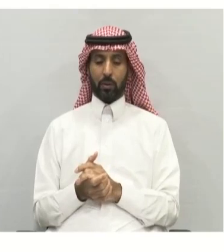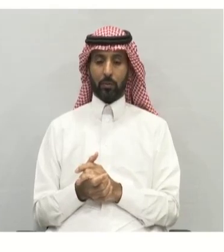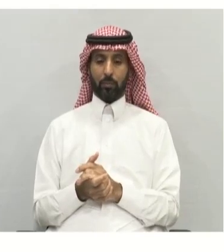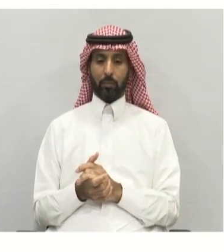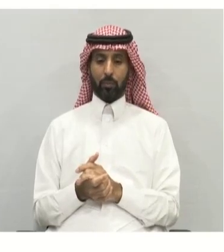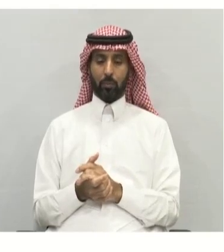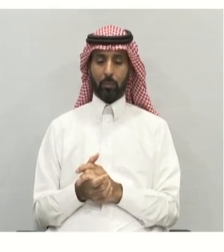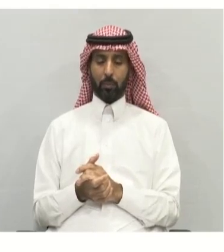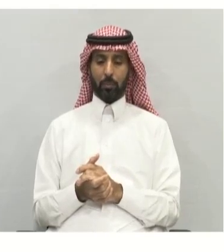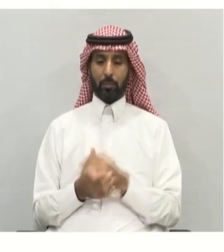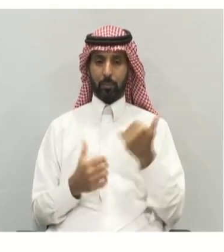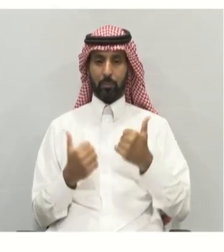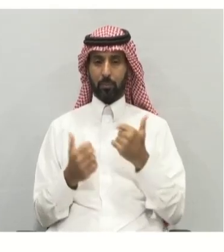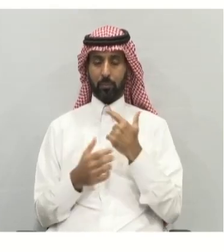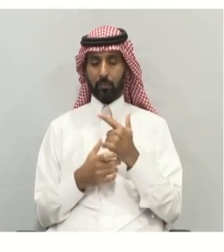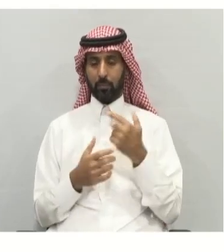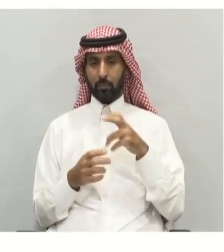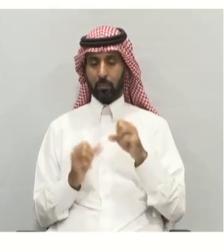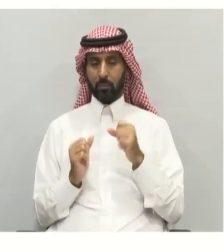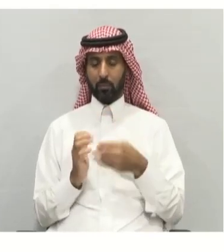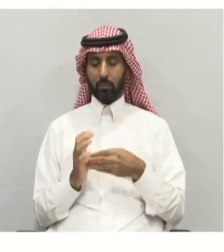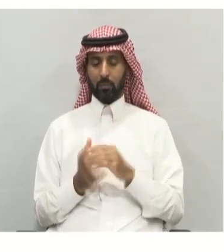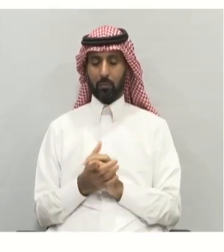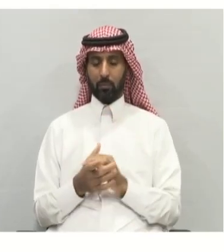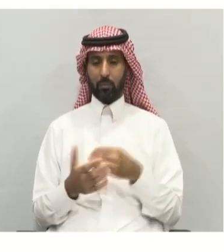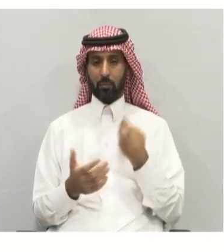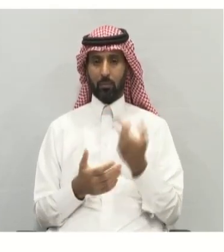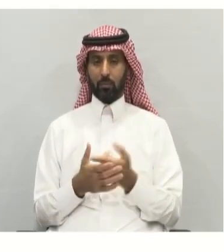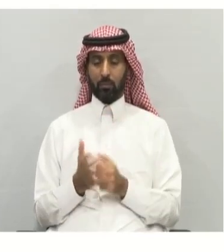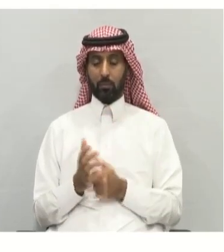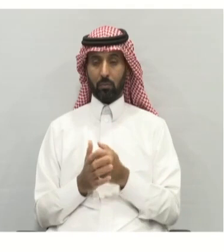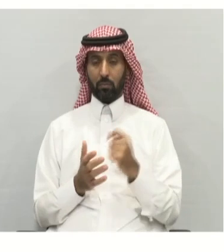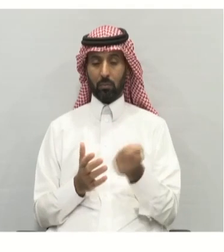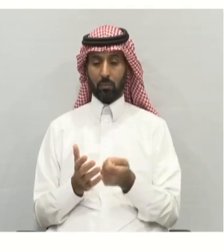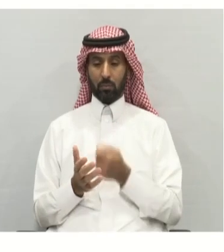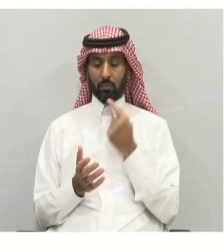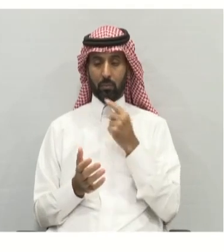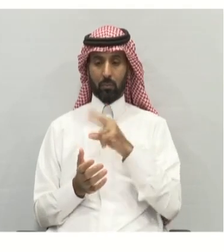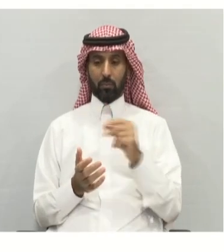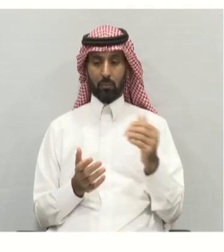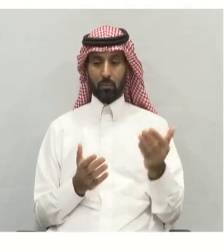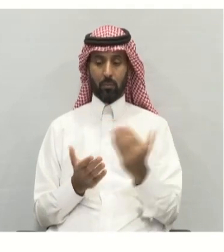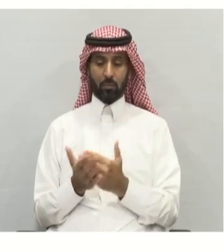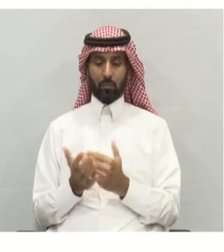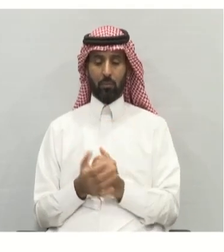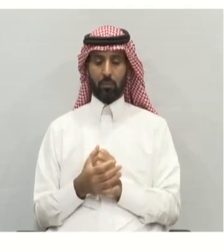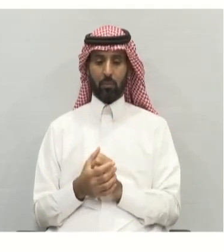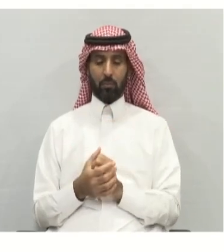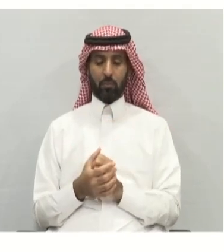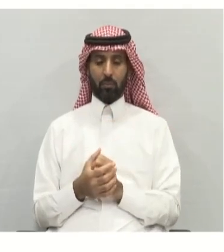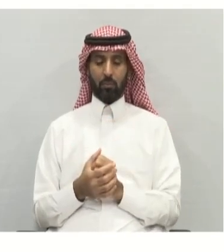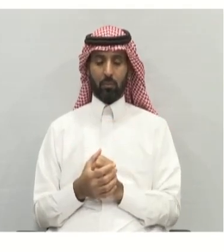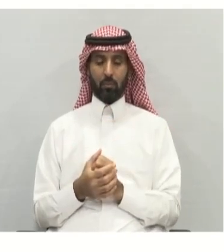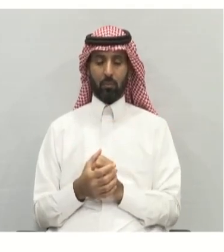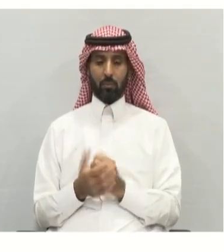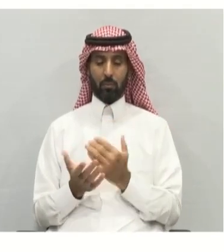just to emphasize the importance of the graduation party, you can write a similar one or a similar